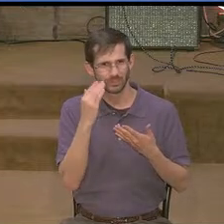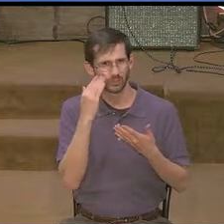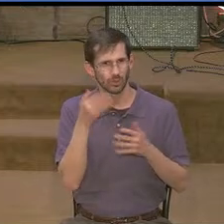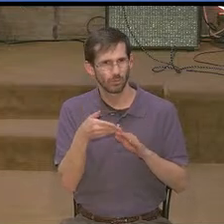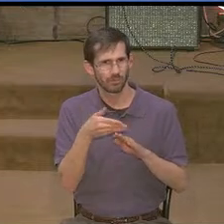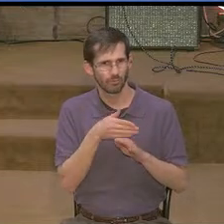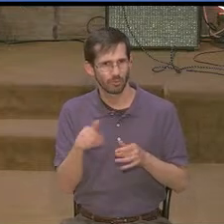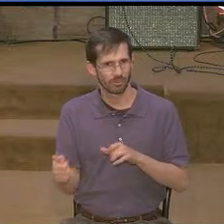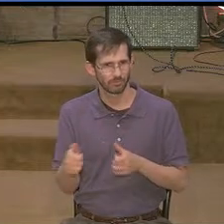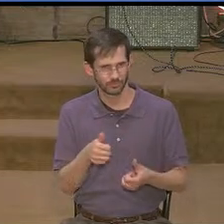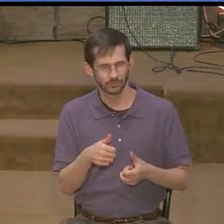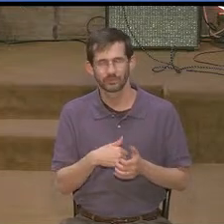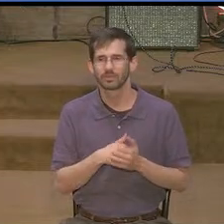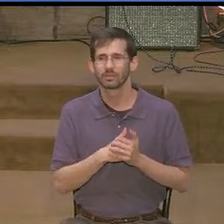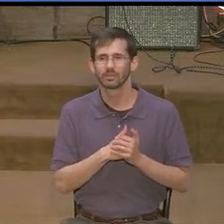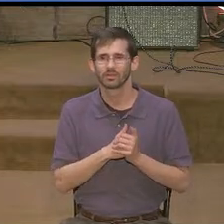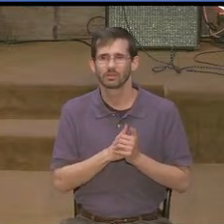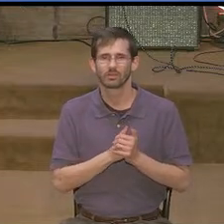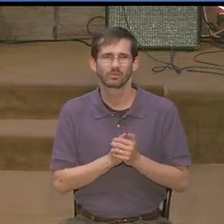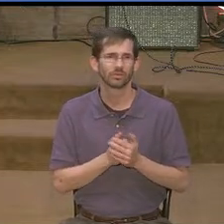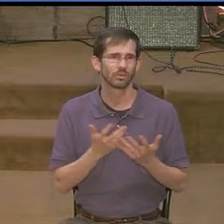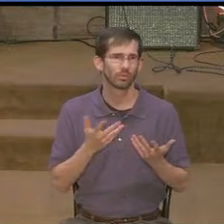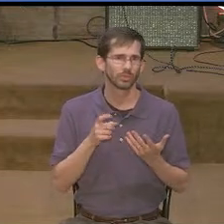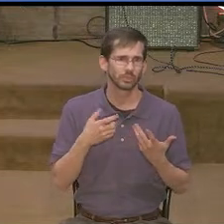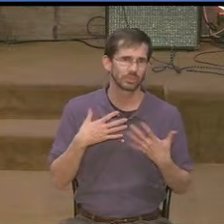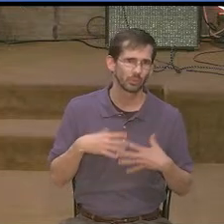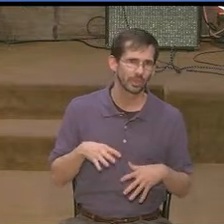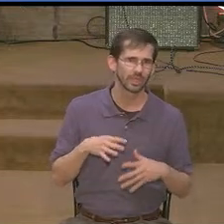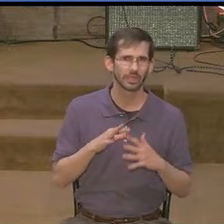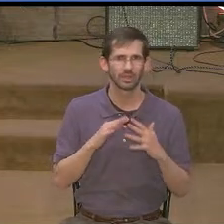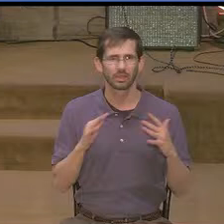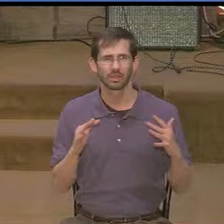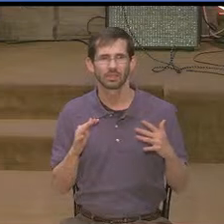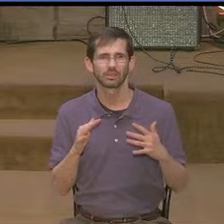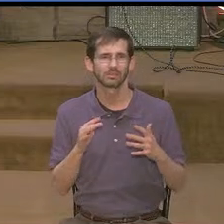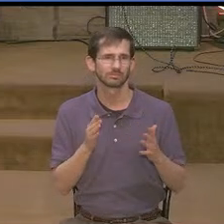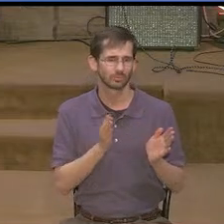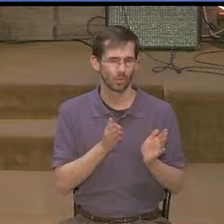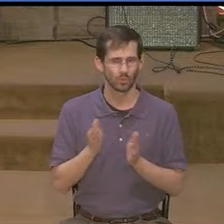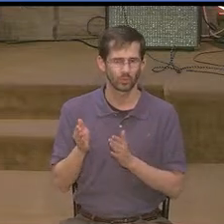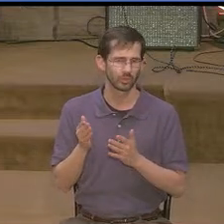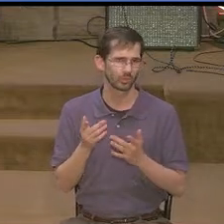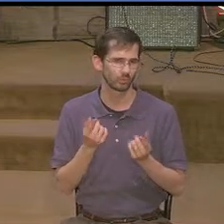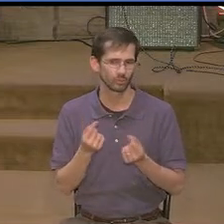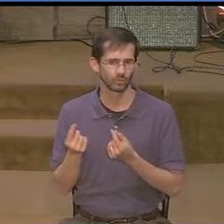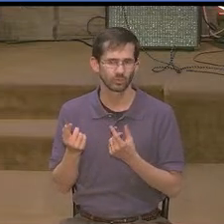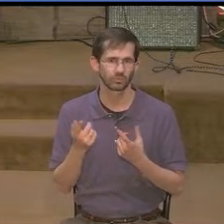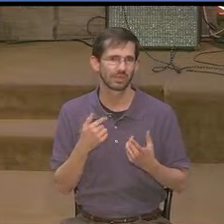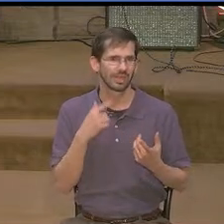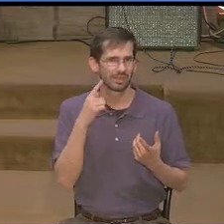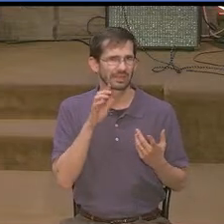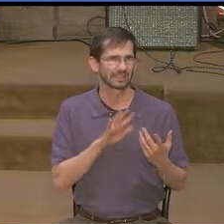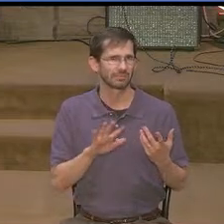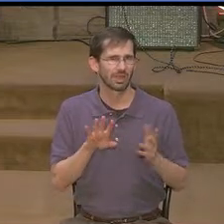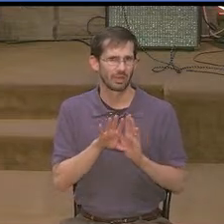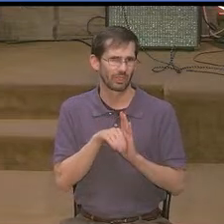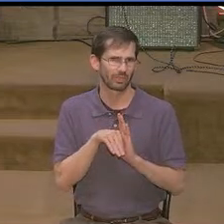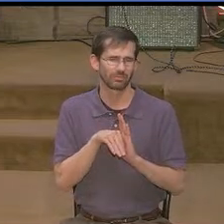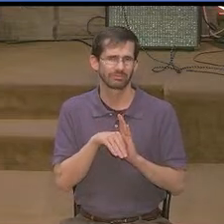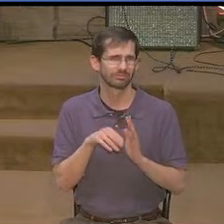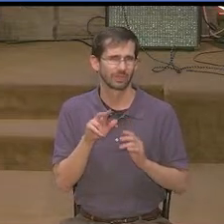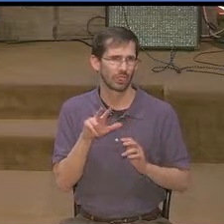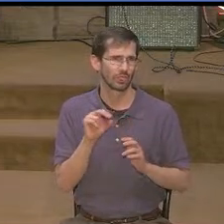baptized. And things you need to wear, and there's some order things. Won't keep you longer than 30 minutes. I think it is about 30 minutes. You keep them real